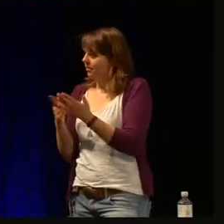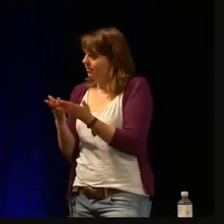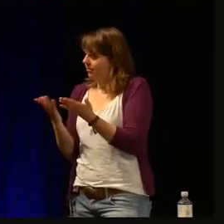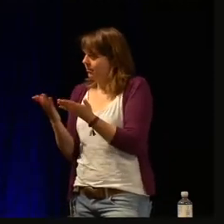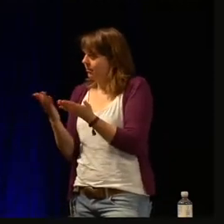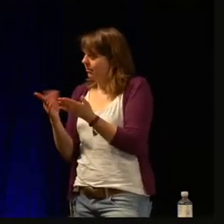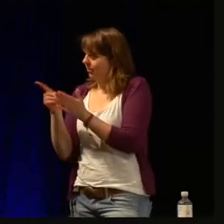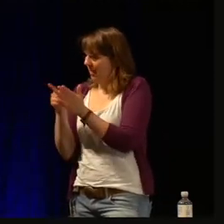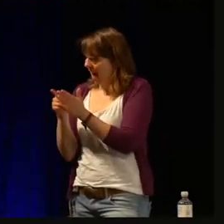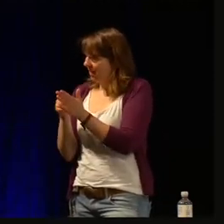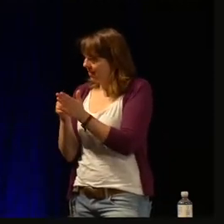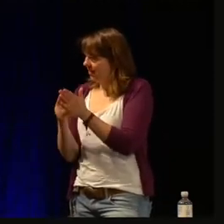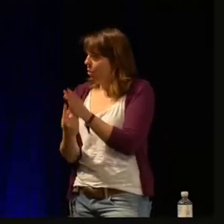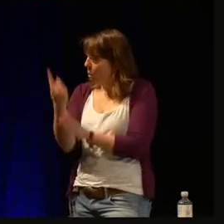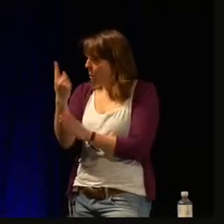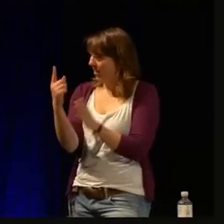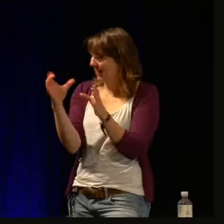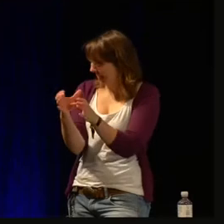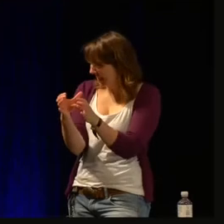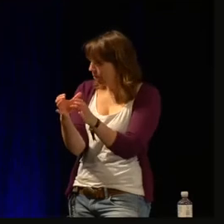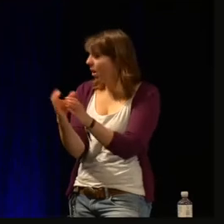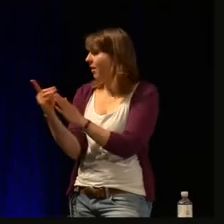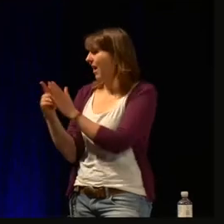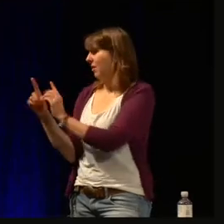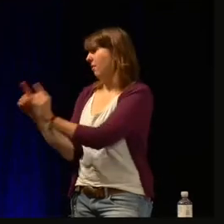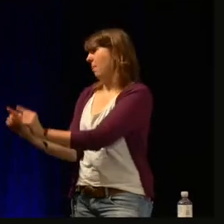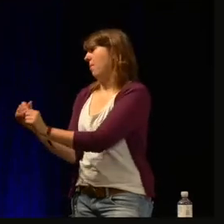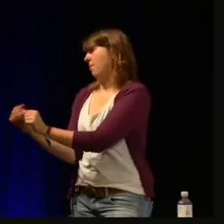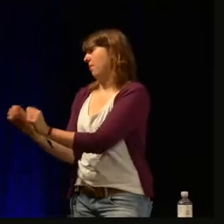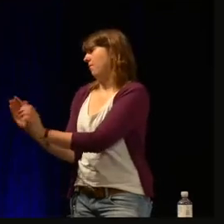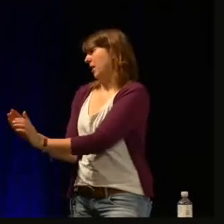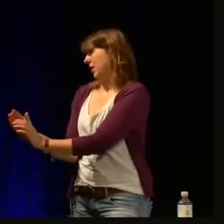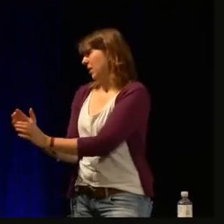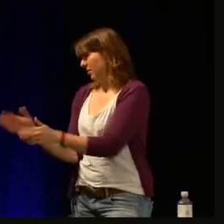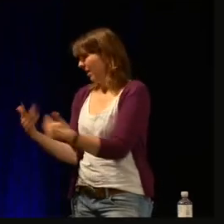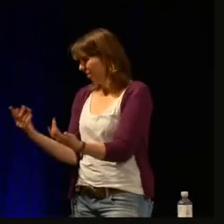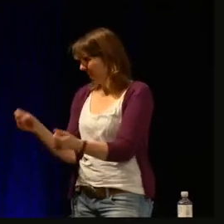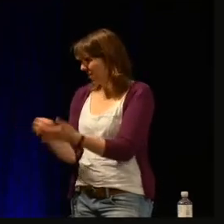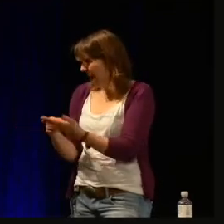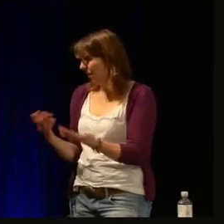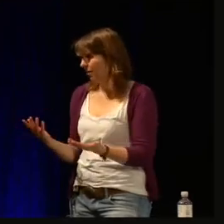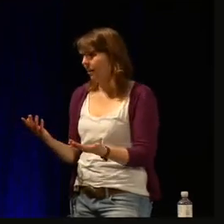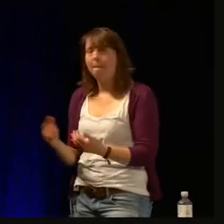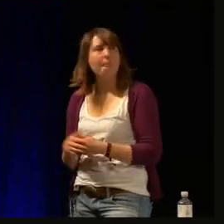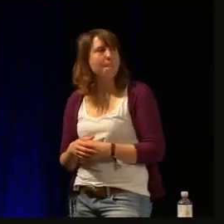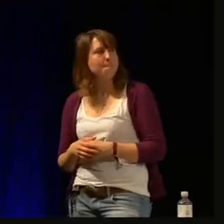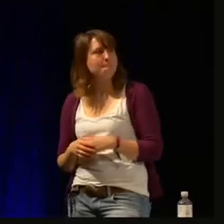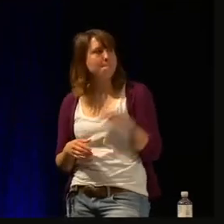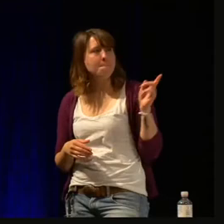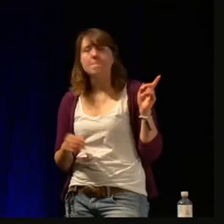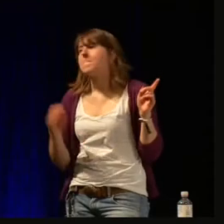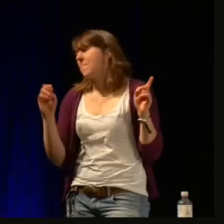points, and others are based on a high number of data points. And this, I